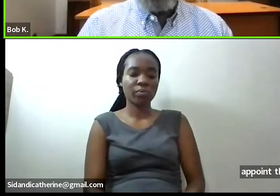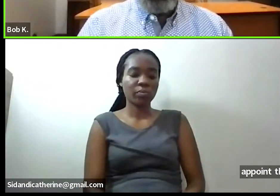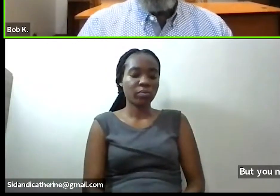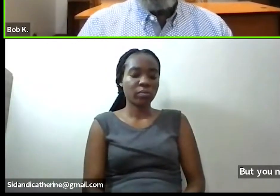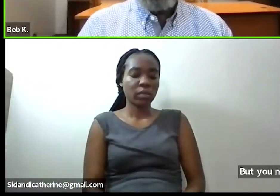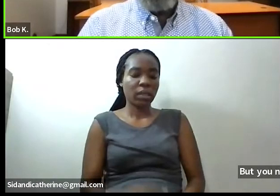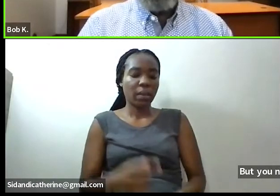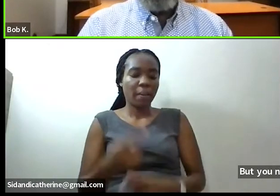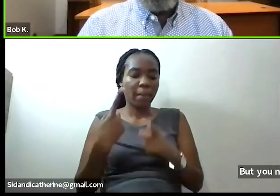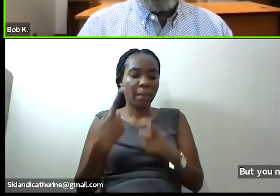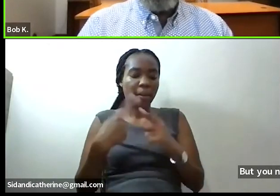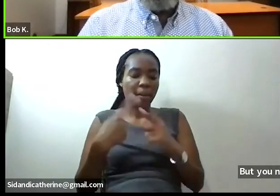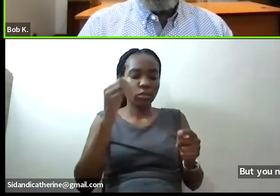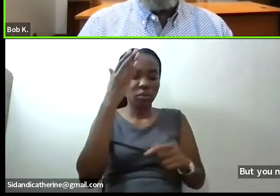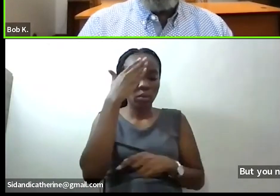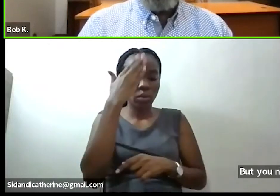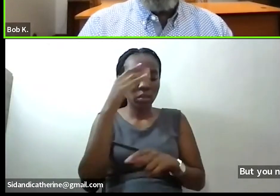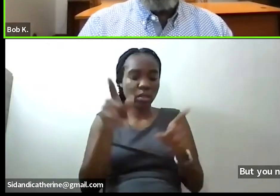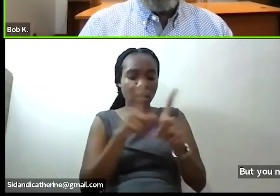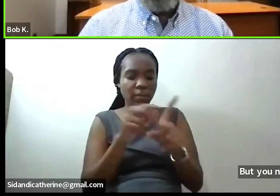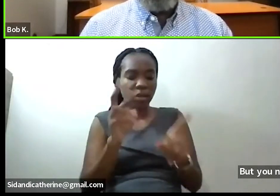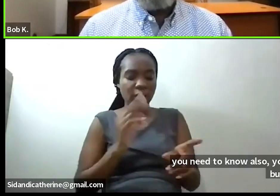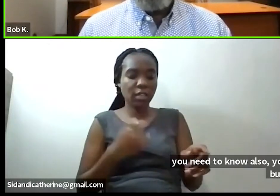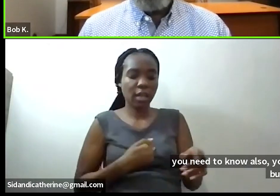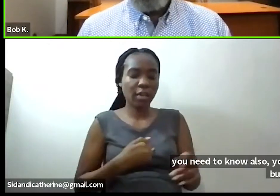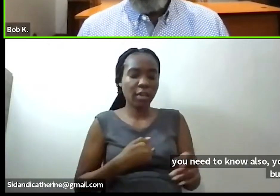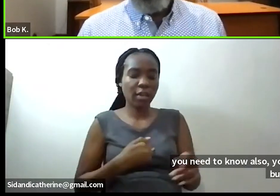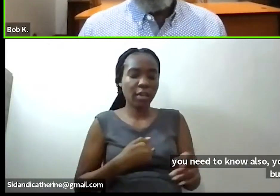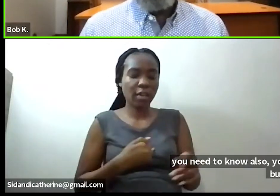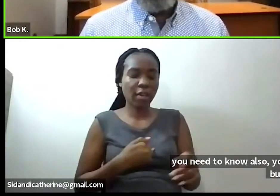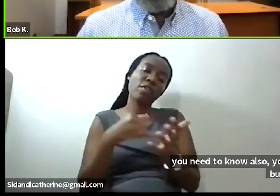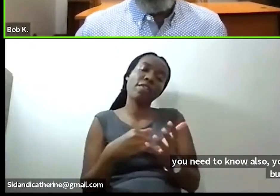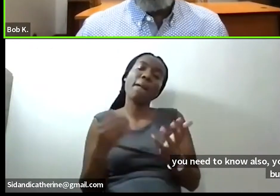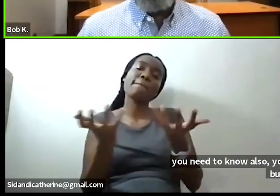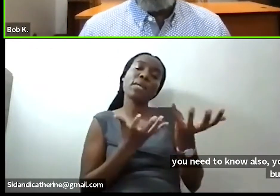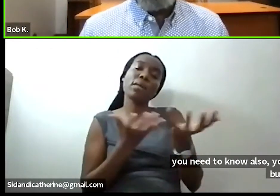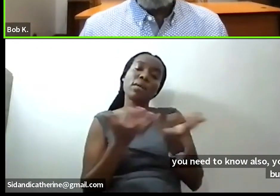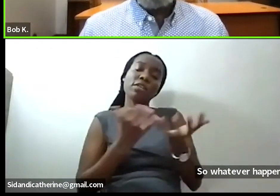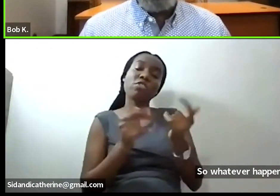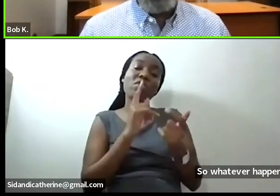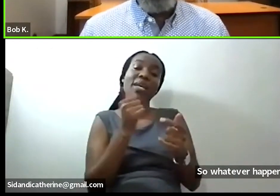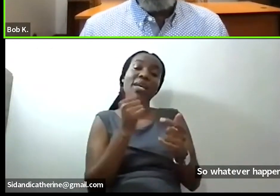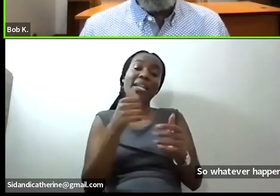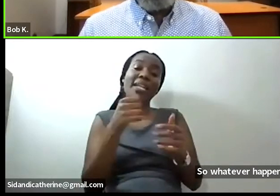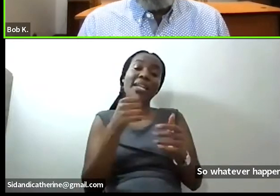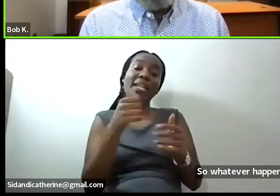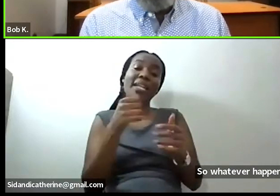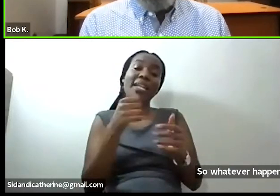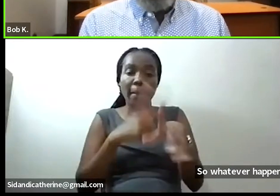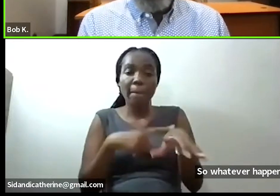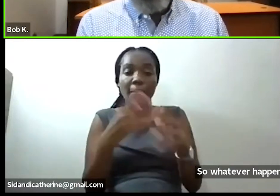risks as part of the business. So whatever happens to the business, if the risks come to the business, you share in